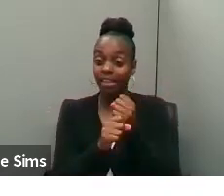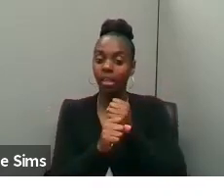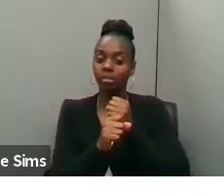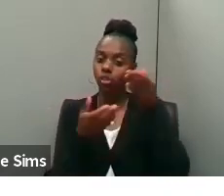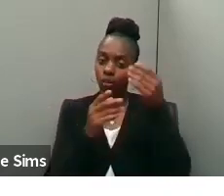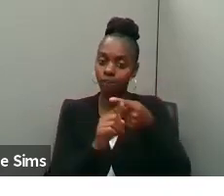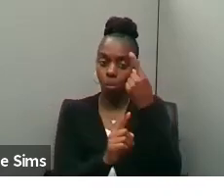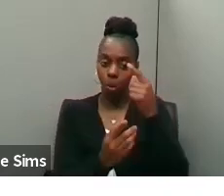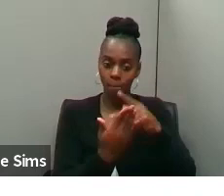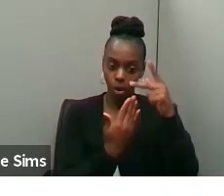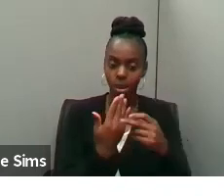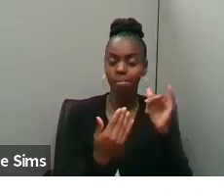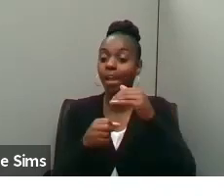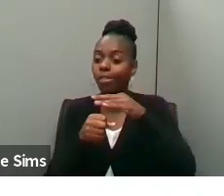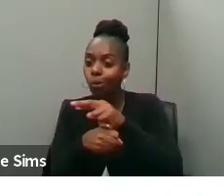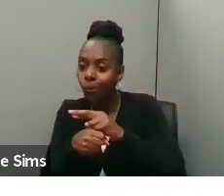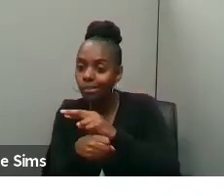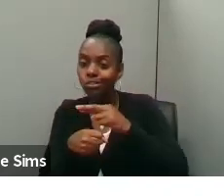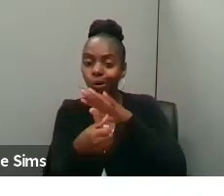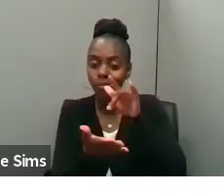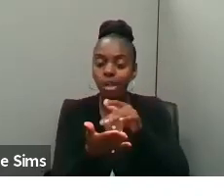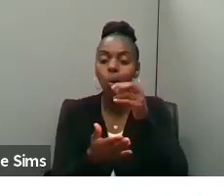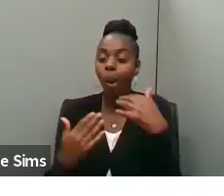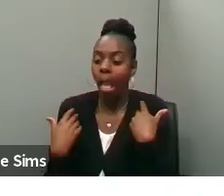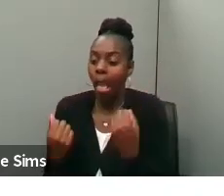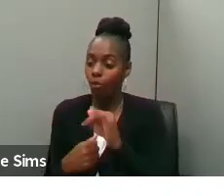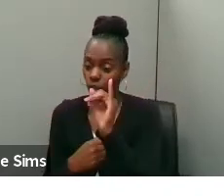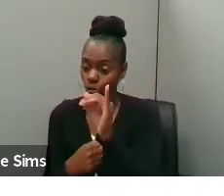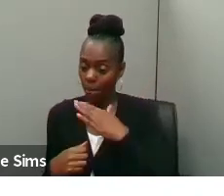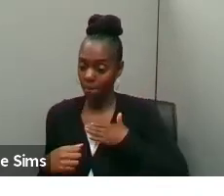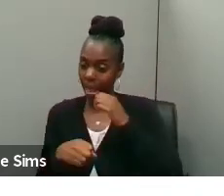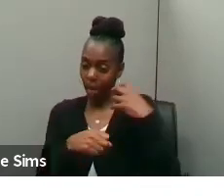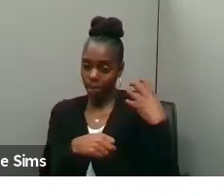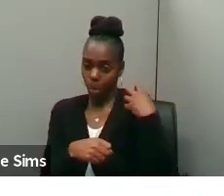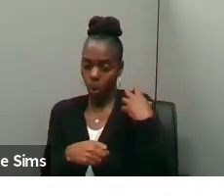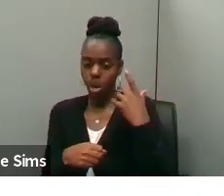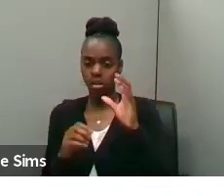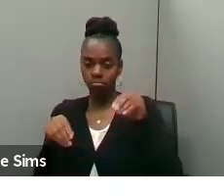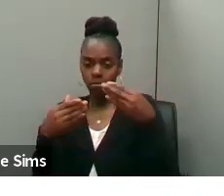the regional center, or if my health insurance or my employer is providing